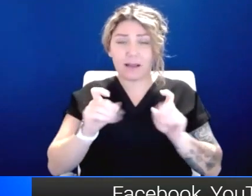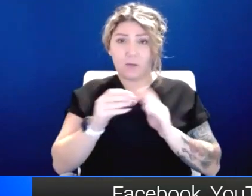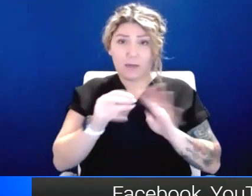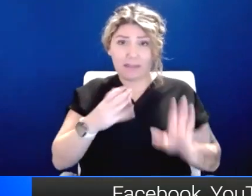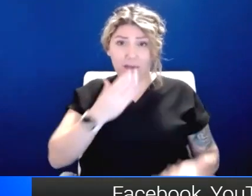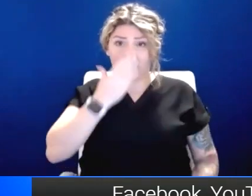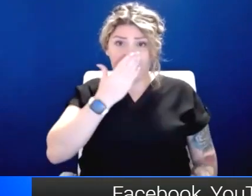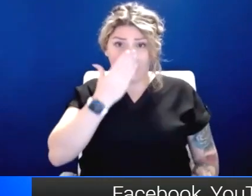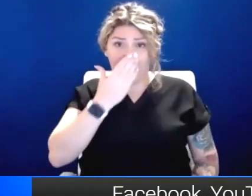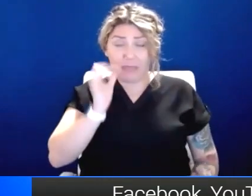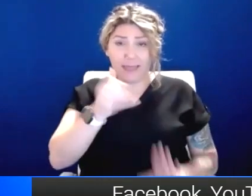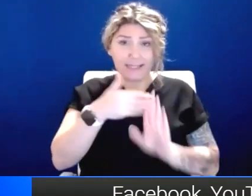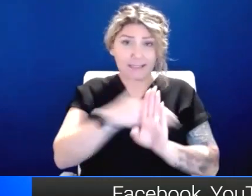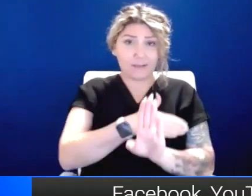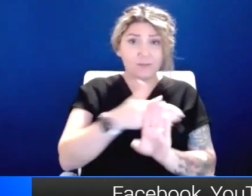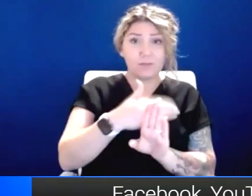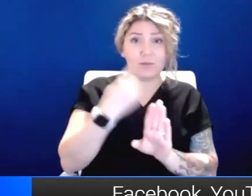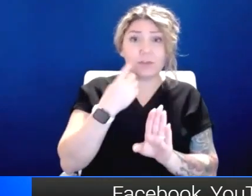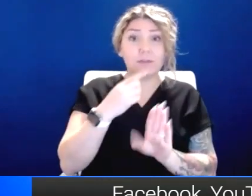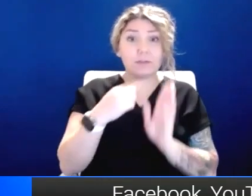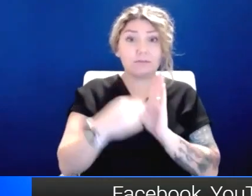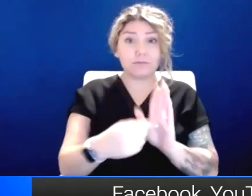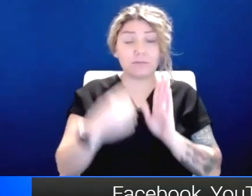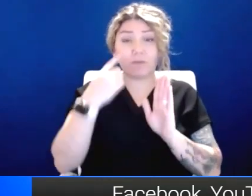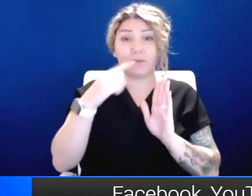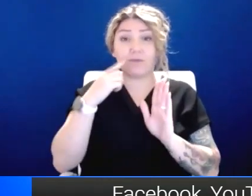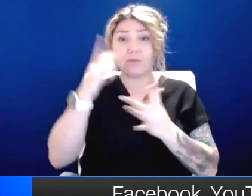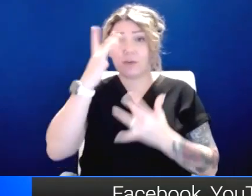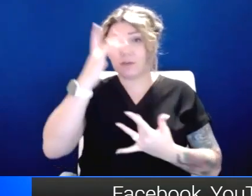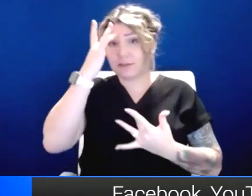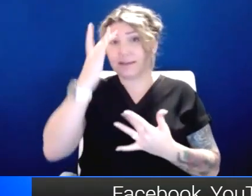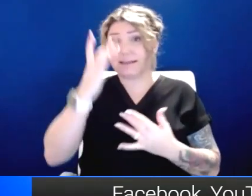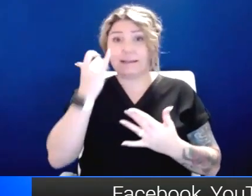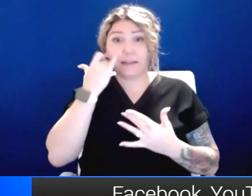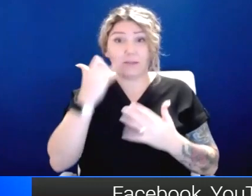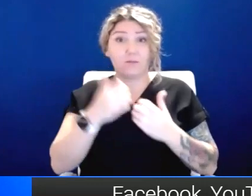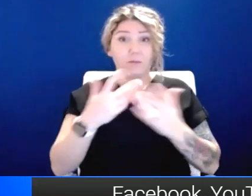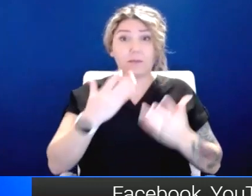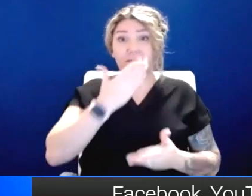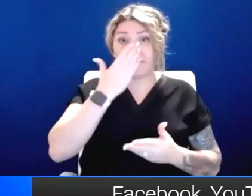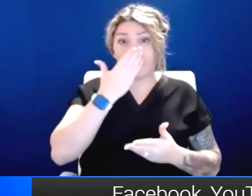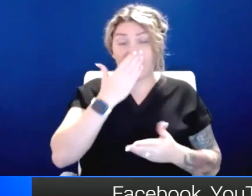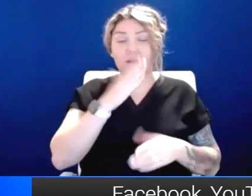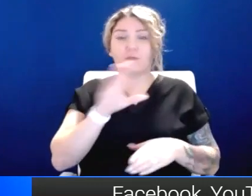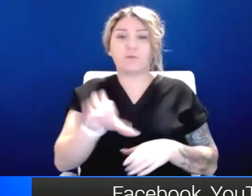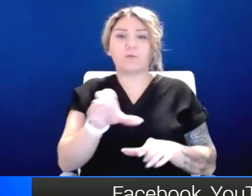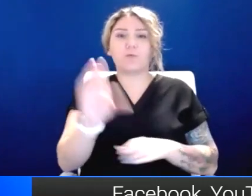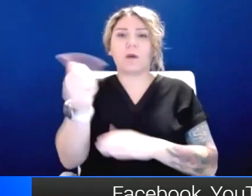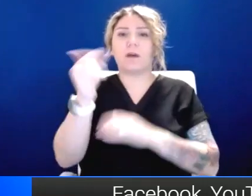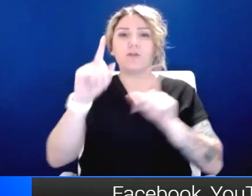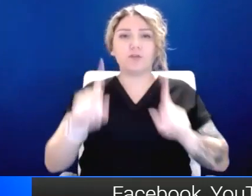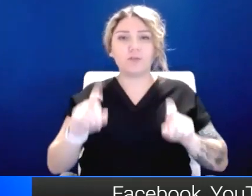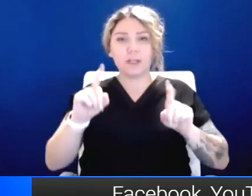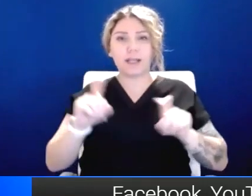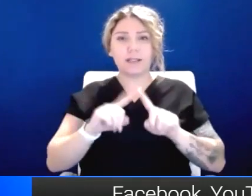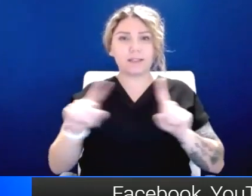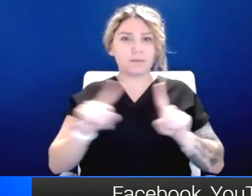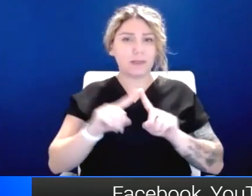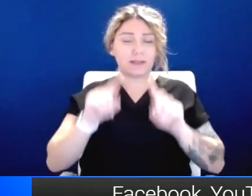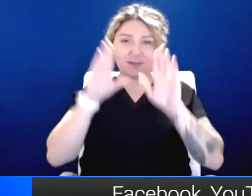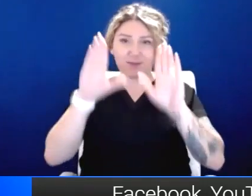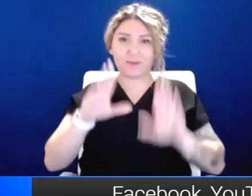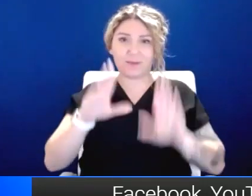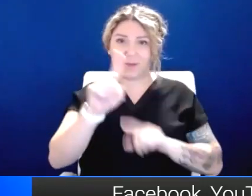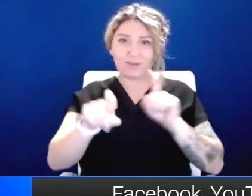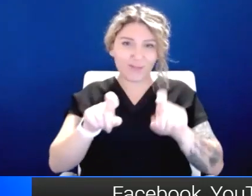is a precursor for Parkinson's disease. And if there is loss of smell, then we go ahead and do other tests on that. But that's a wonderful question. I think